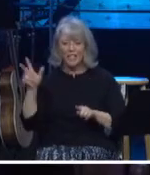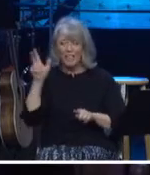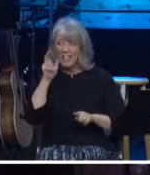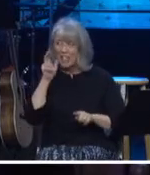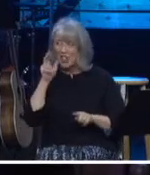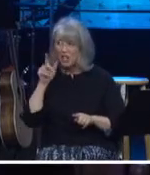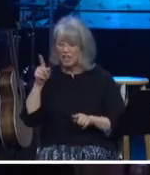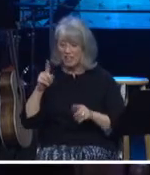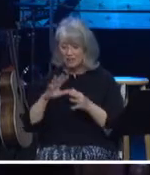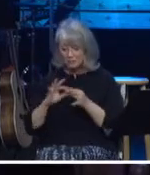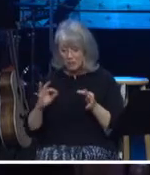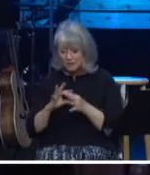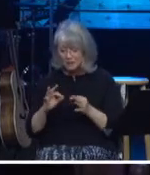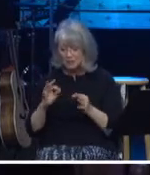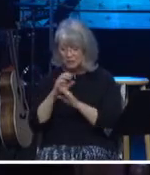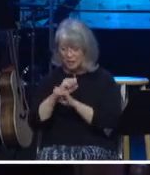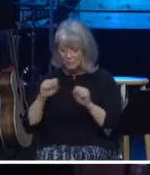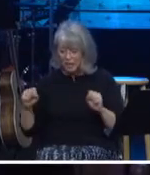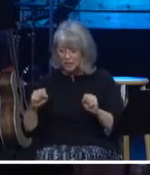self-exalting pride.